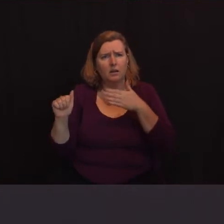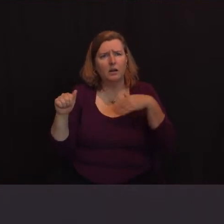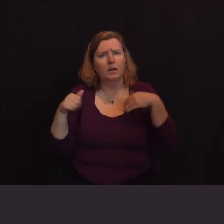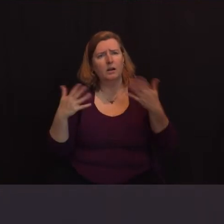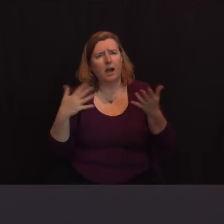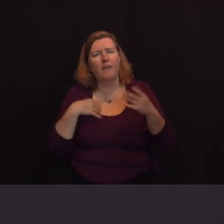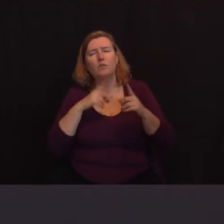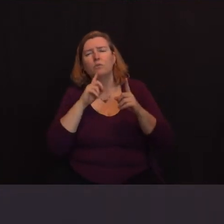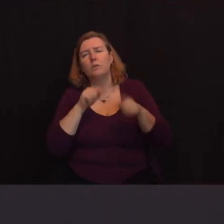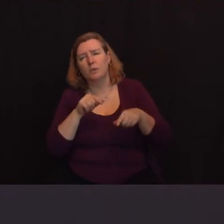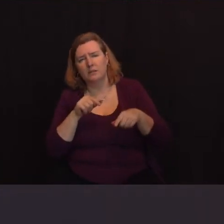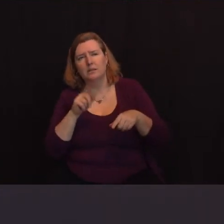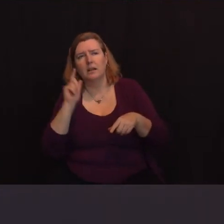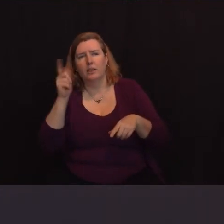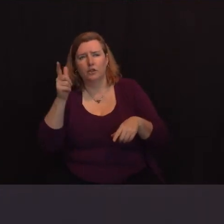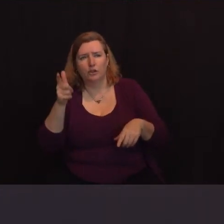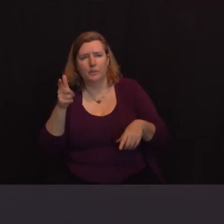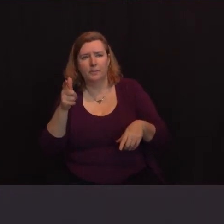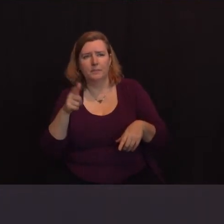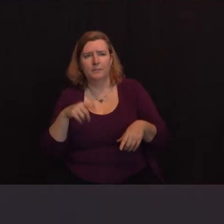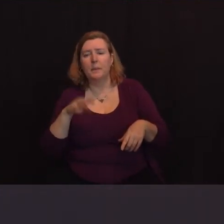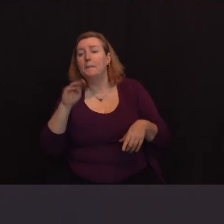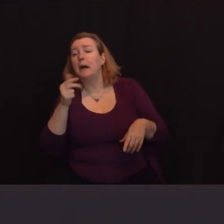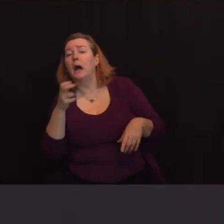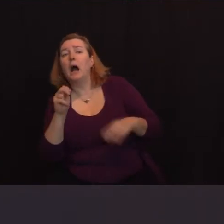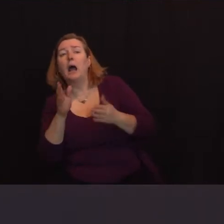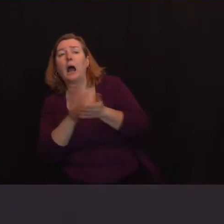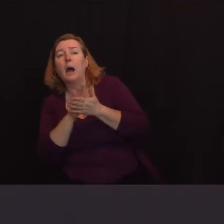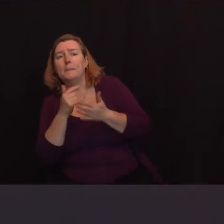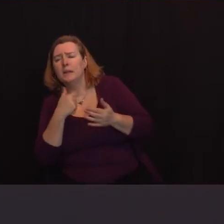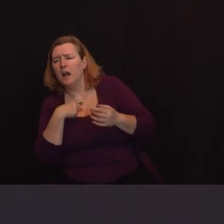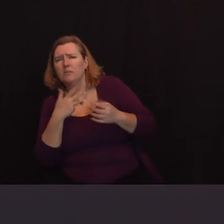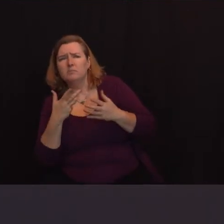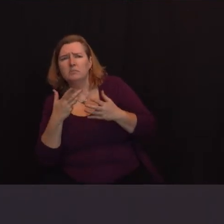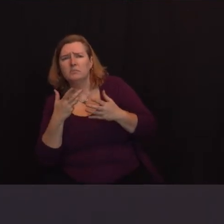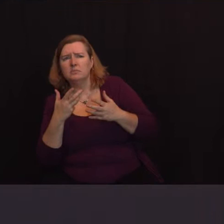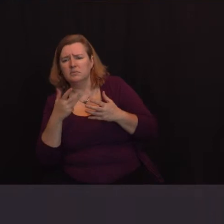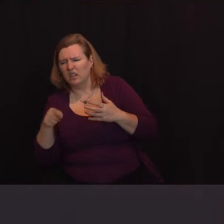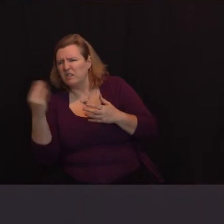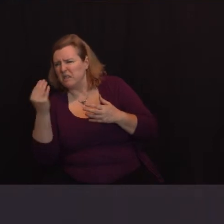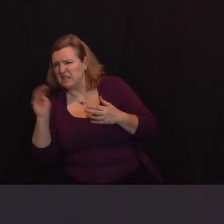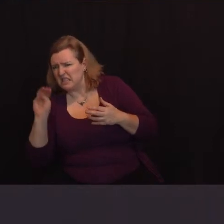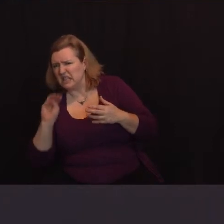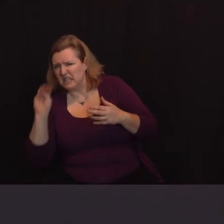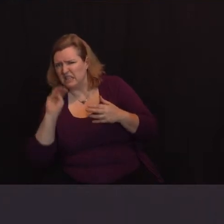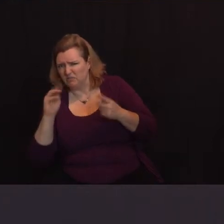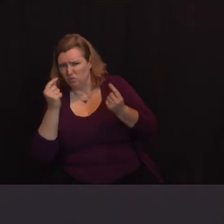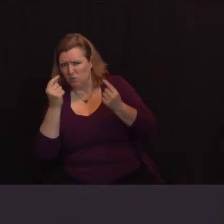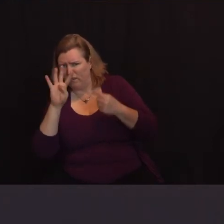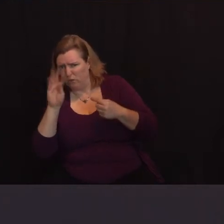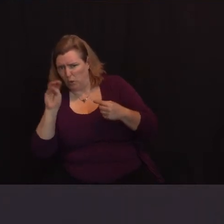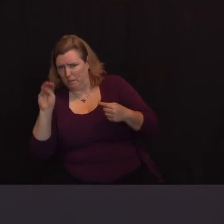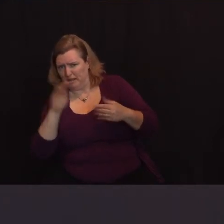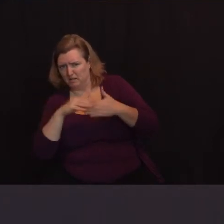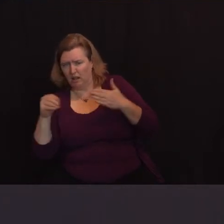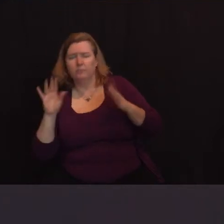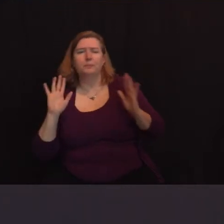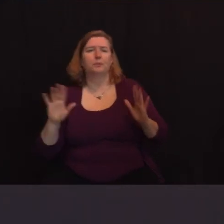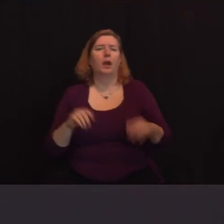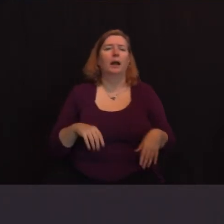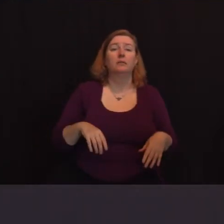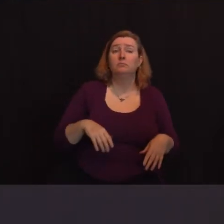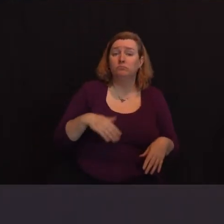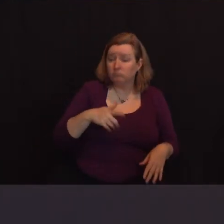help me out, Mahan, either to follow up with Alex or hit that when we're back together on Monday. Thank you. You good, sir? Okay. How are